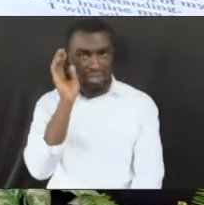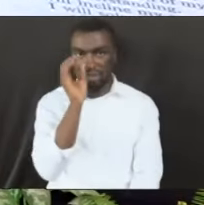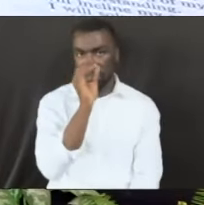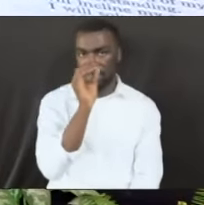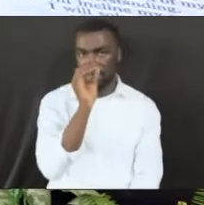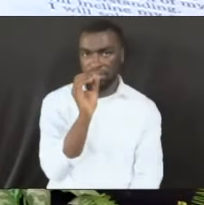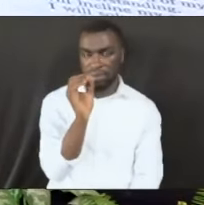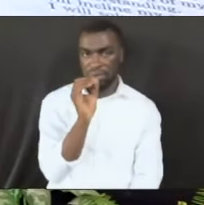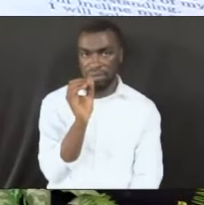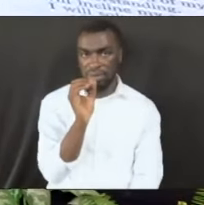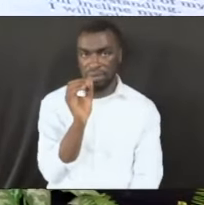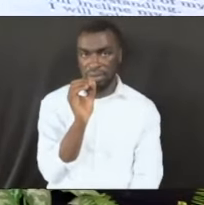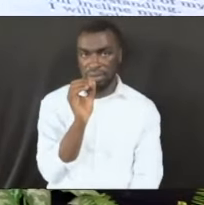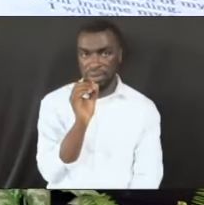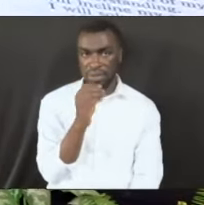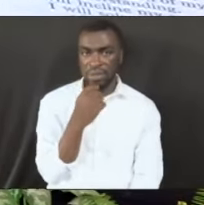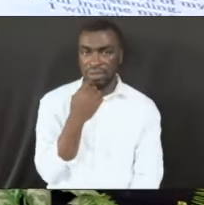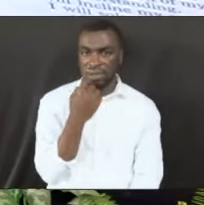You see,